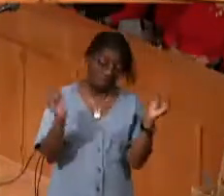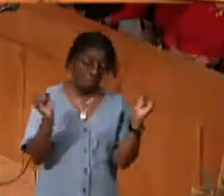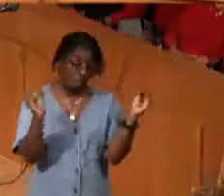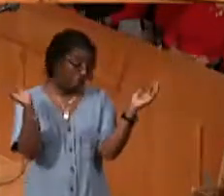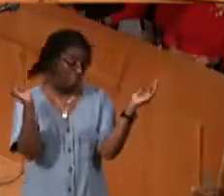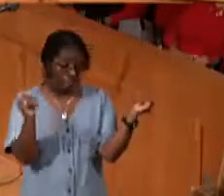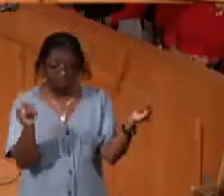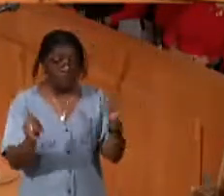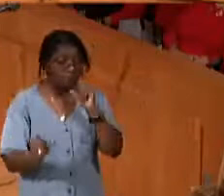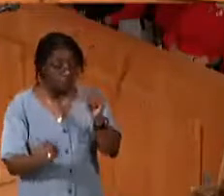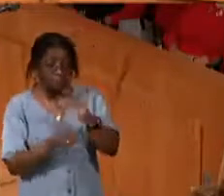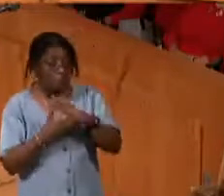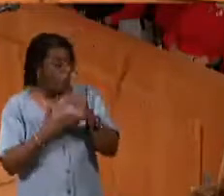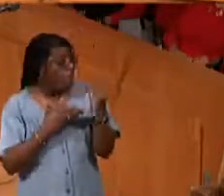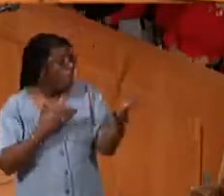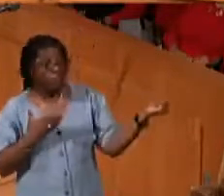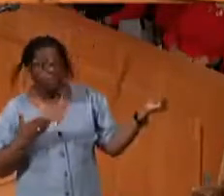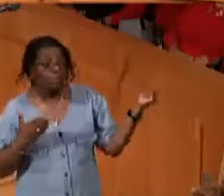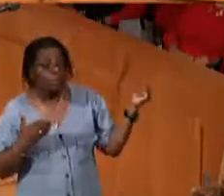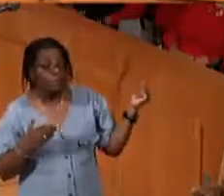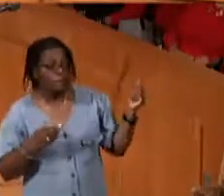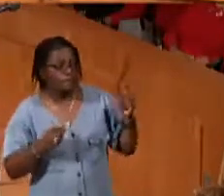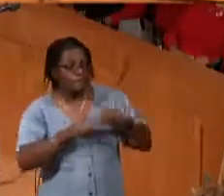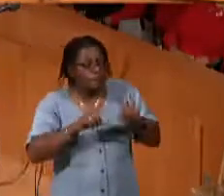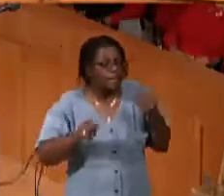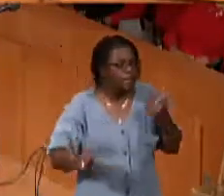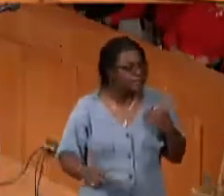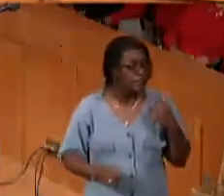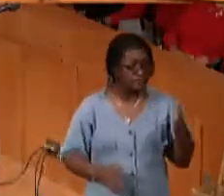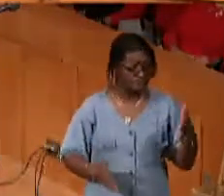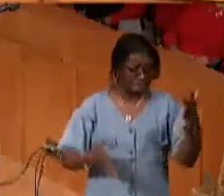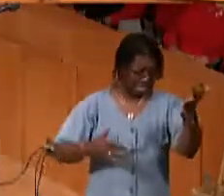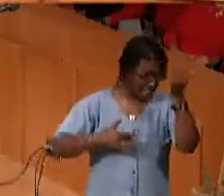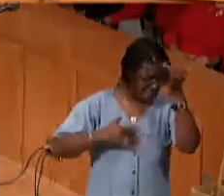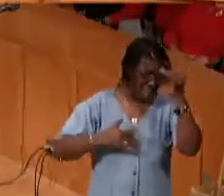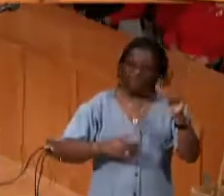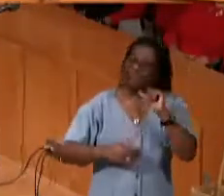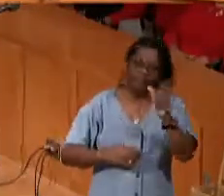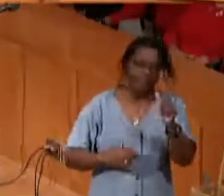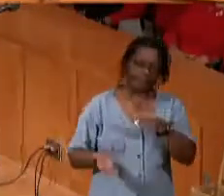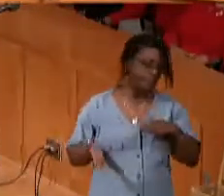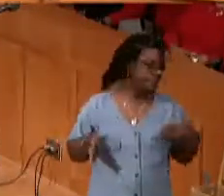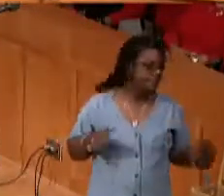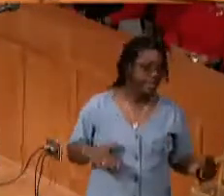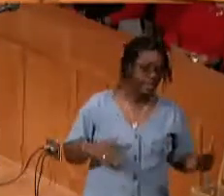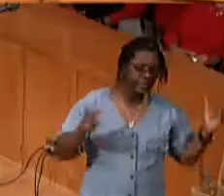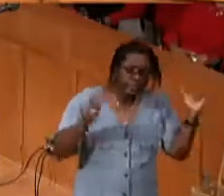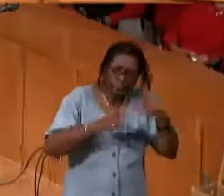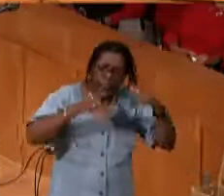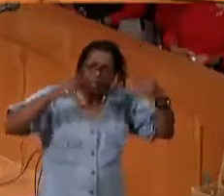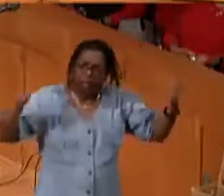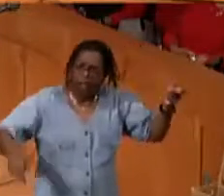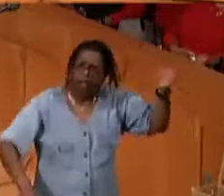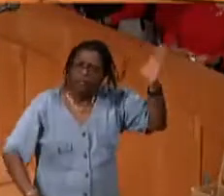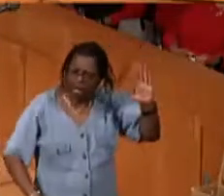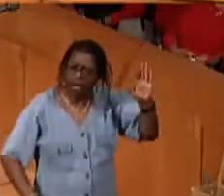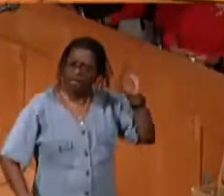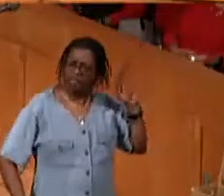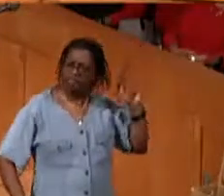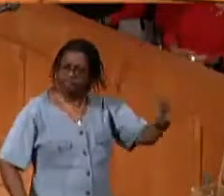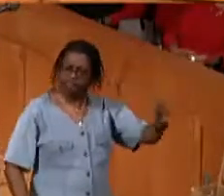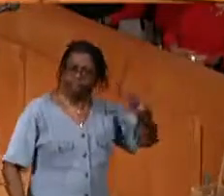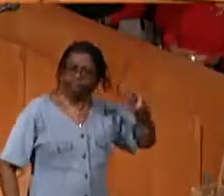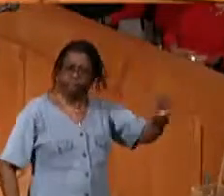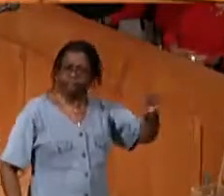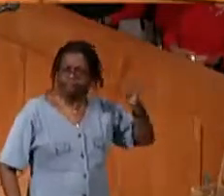for your situation. Enlarge him. Tell him all sickness is not unto death. I wish I had a witness here. You've got to learn how